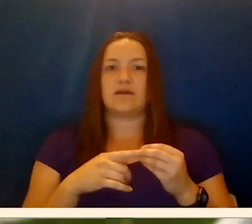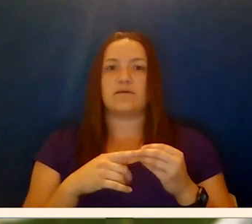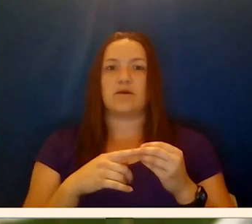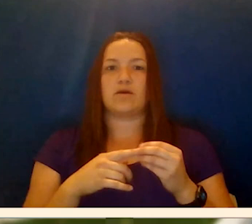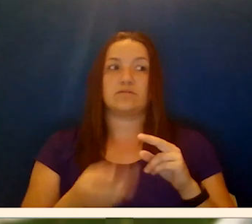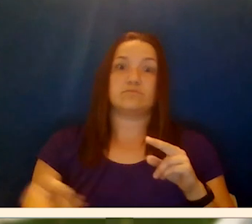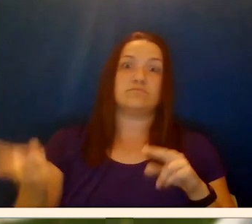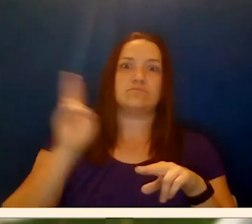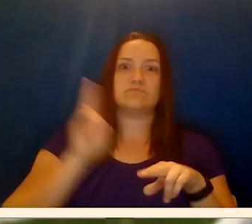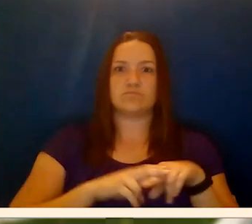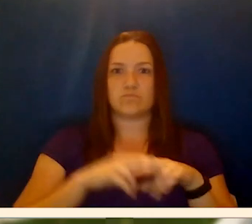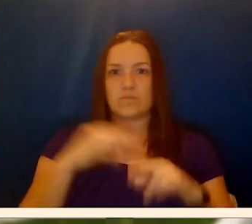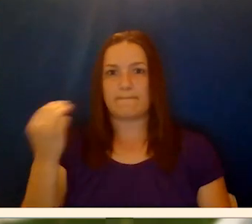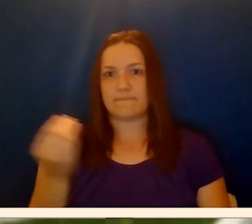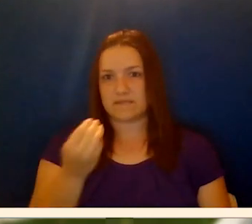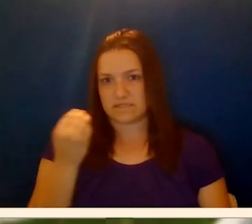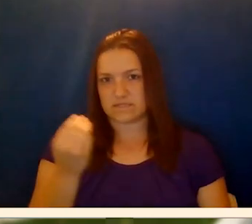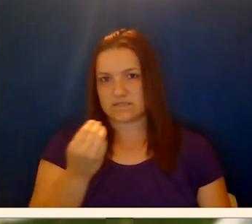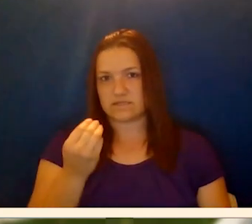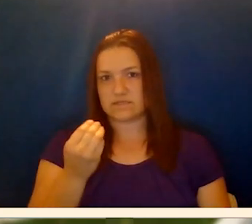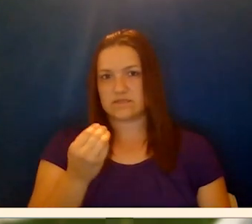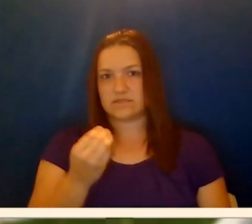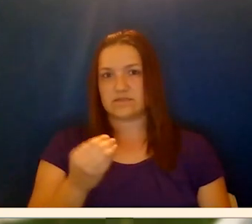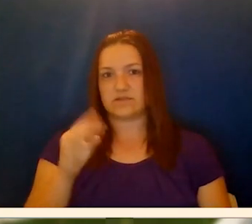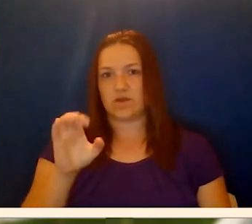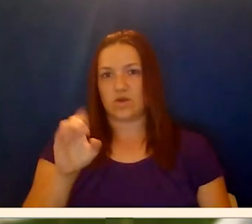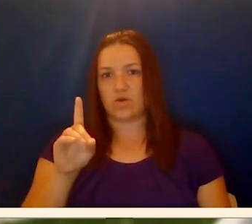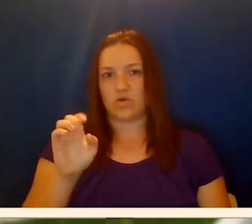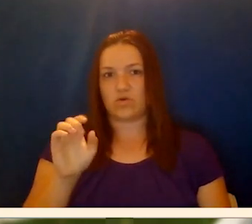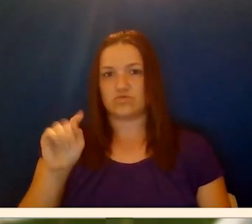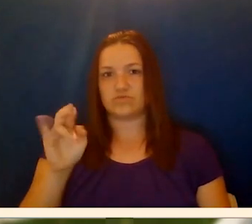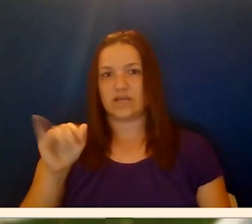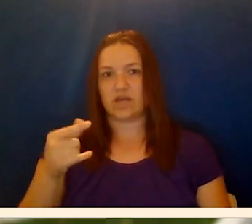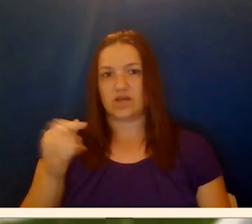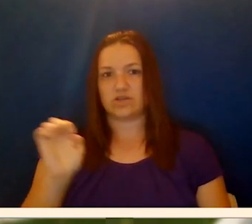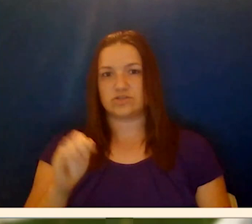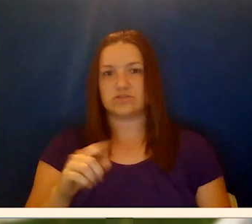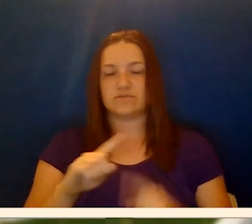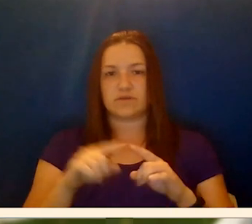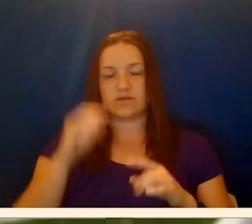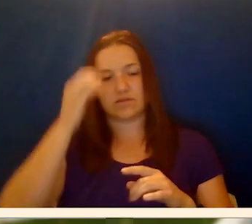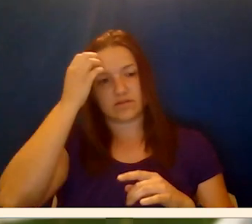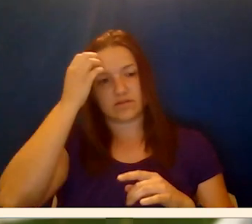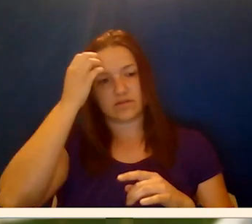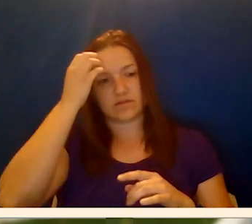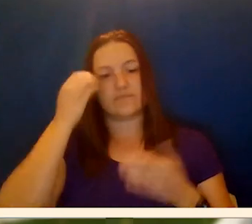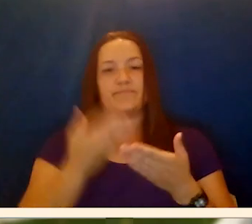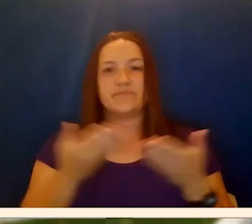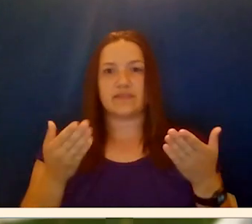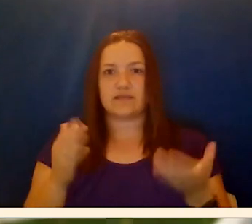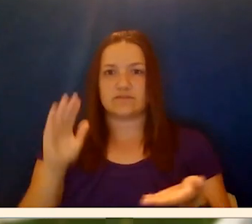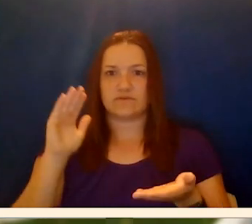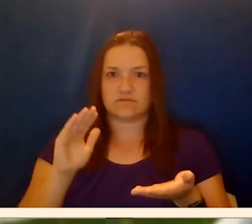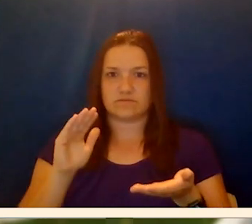surge we felt on Monday and calling the code triage, the internal disaster. But definitely things have settled